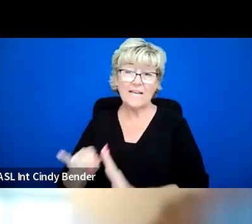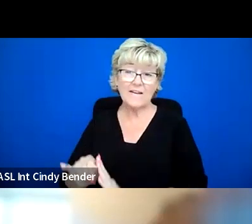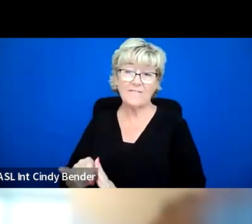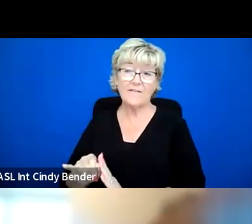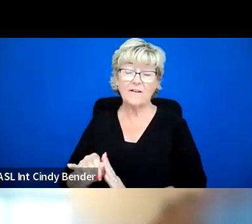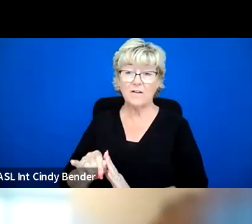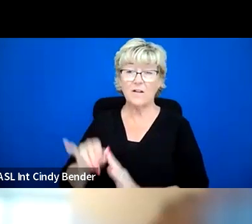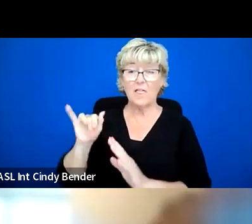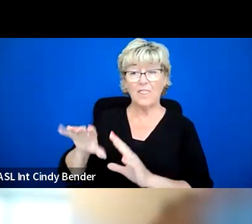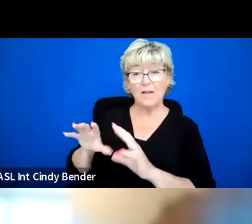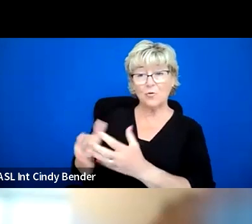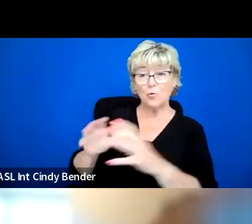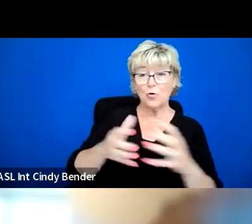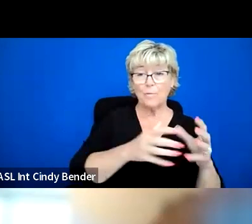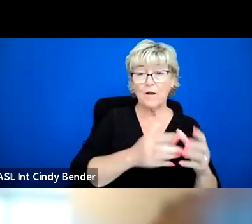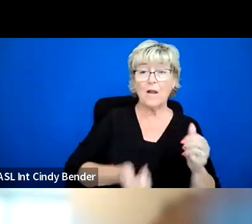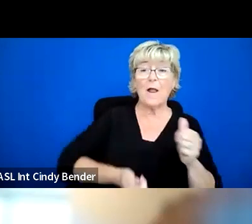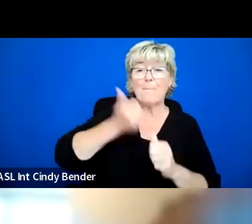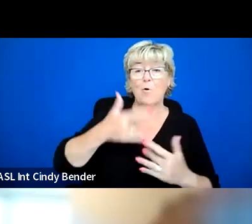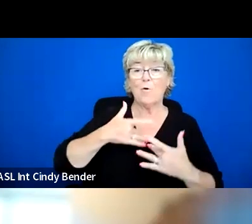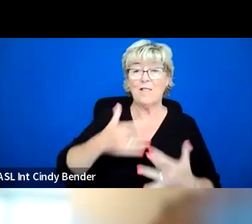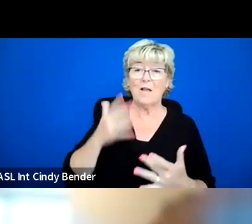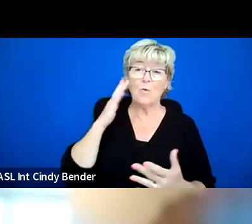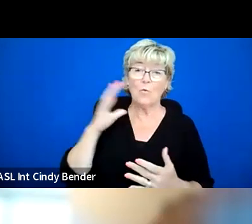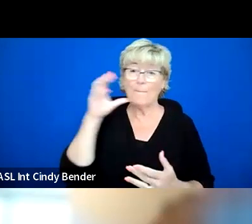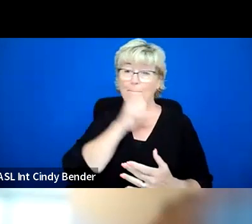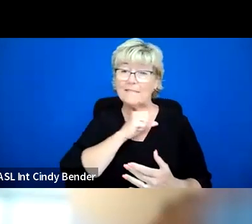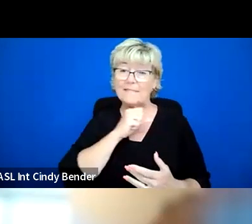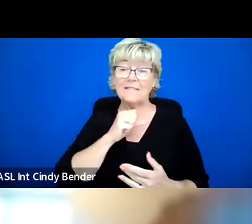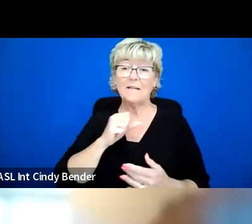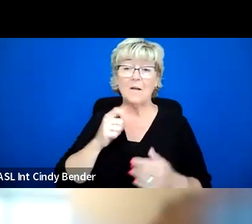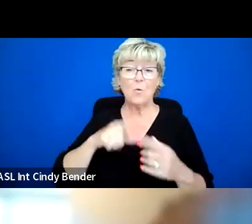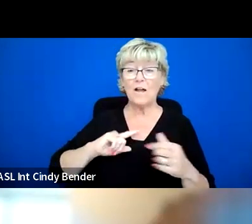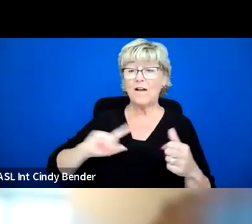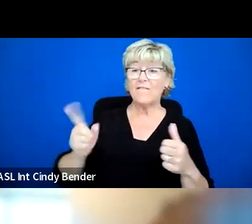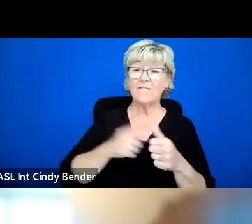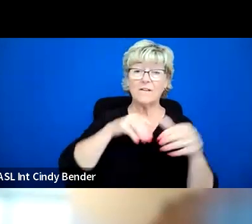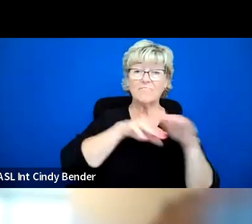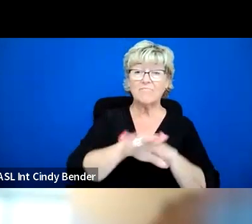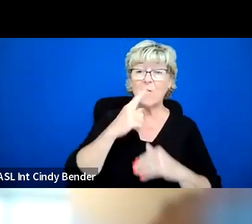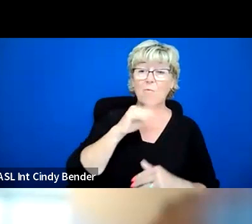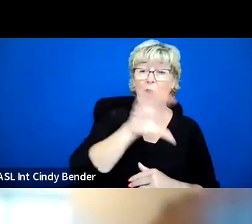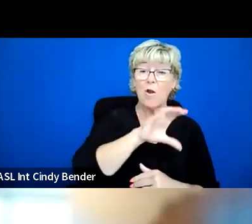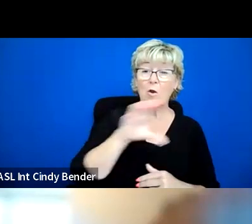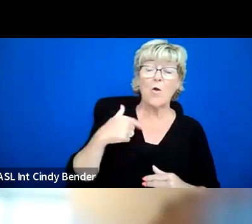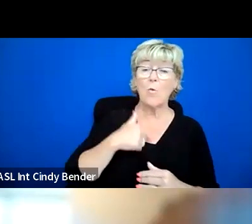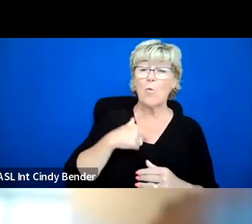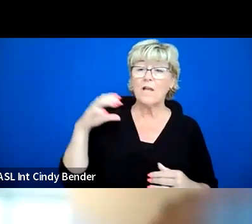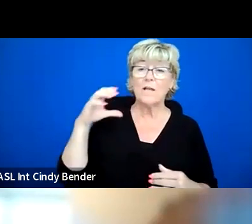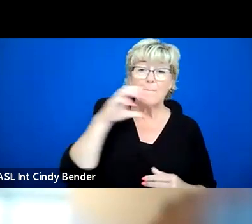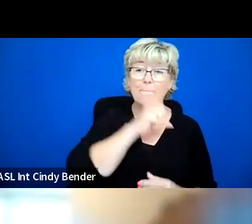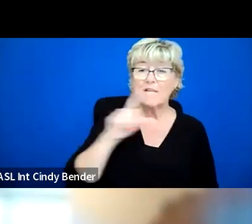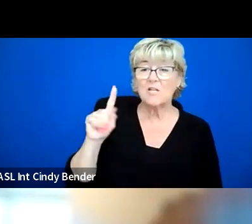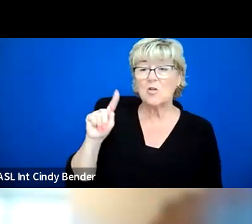the populations that are most likely missed. When I first started with the Red Cross, we used to miss tribes all the